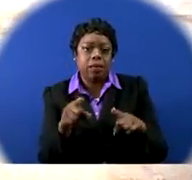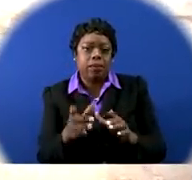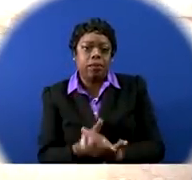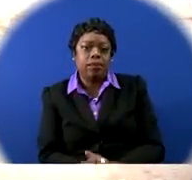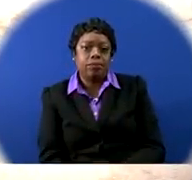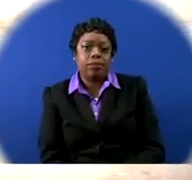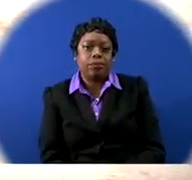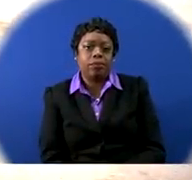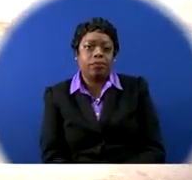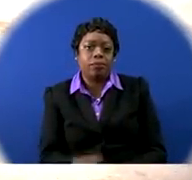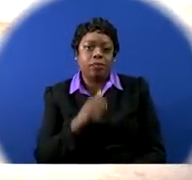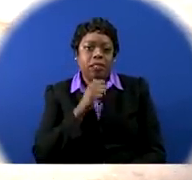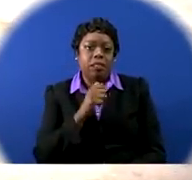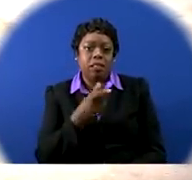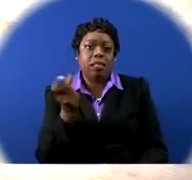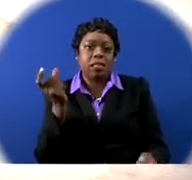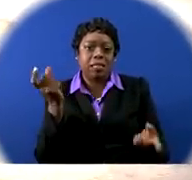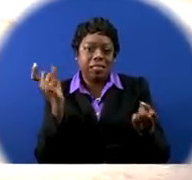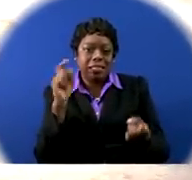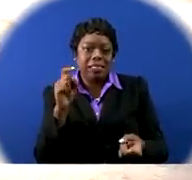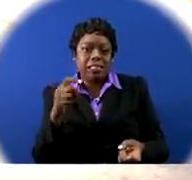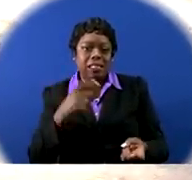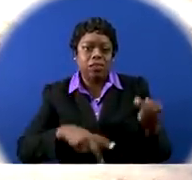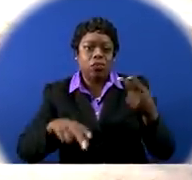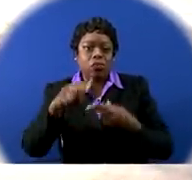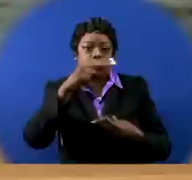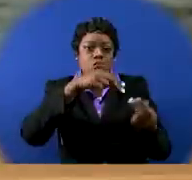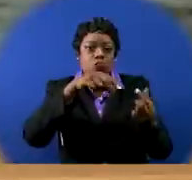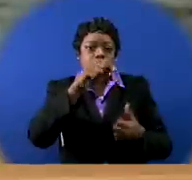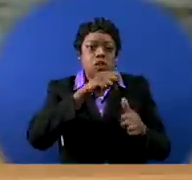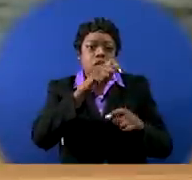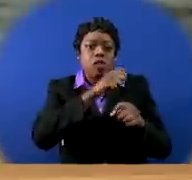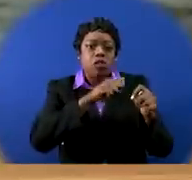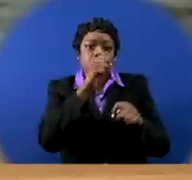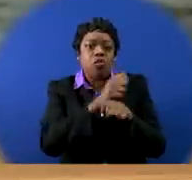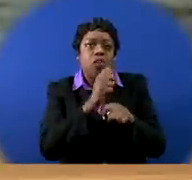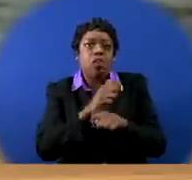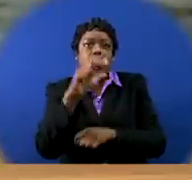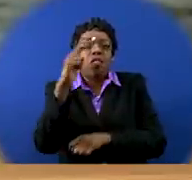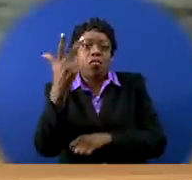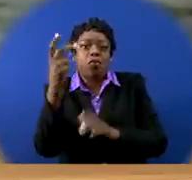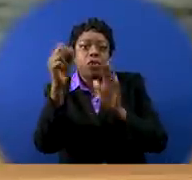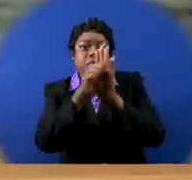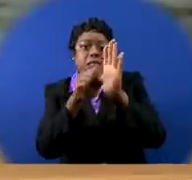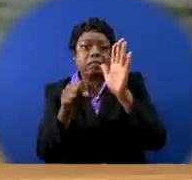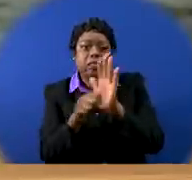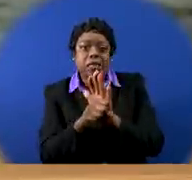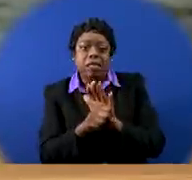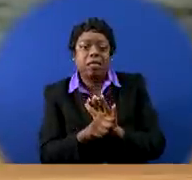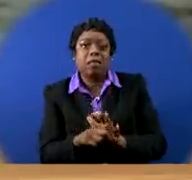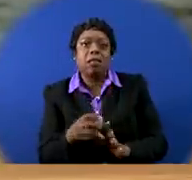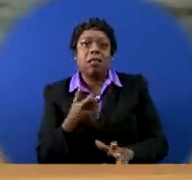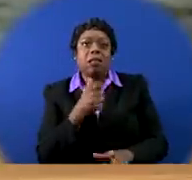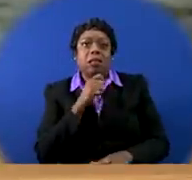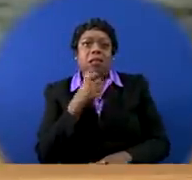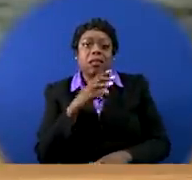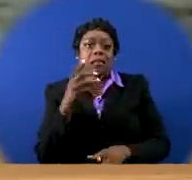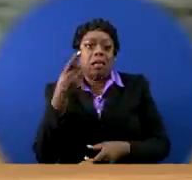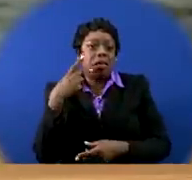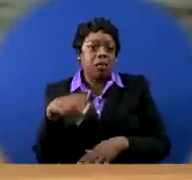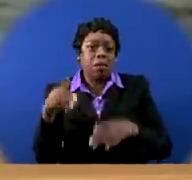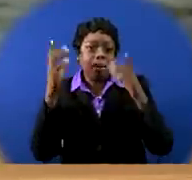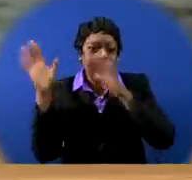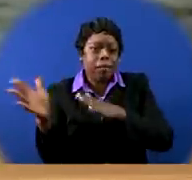Unnecessary death. Tornadoes, unexpected deaths. In 3 states, unexpected deaths. And on Tuesday,